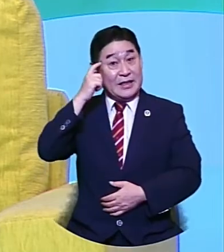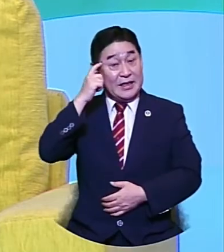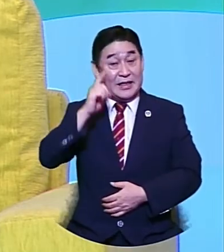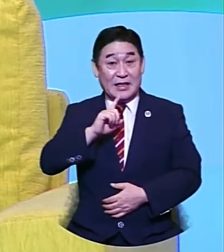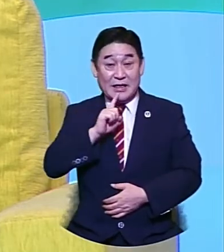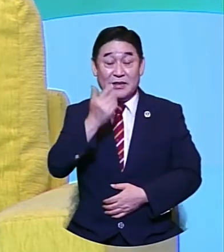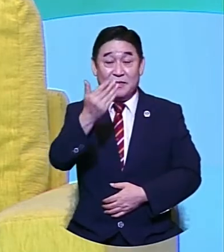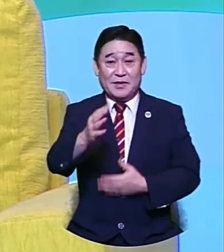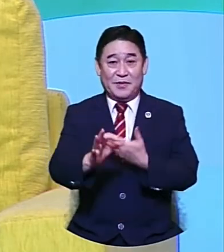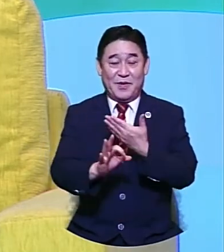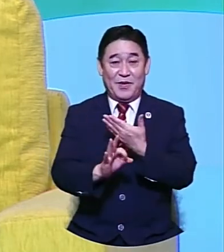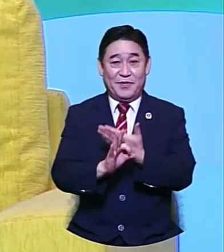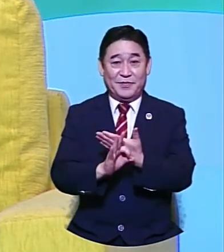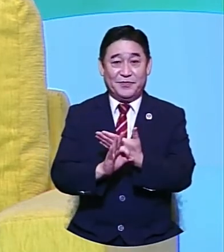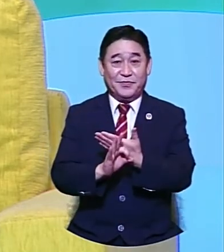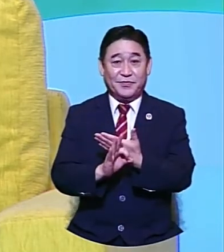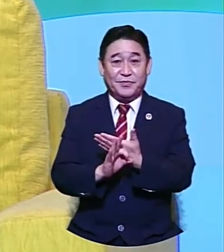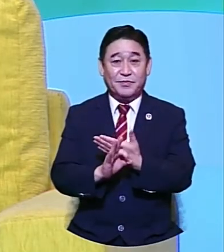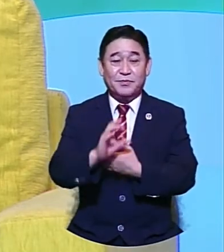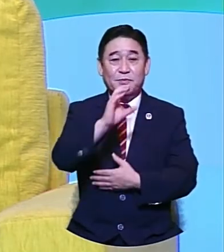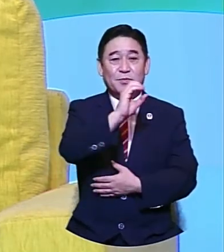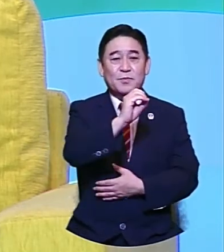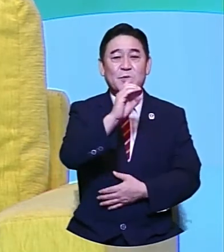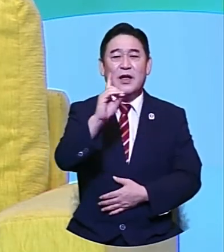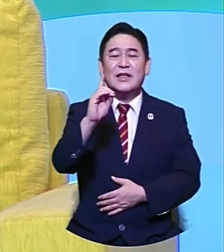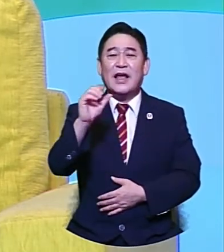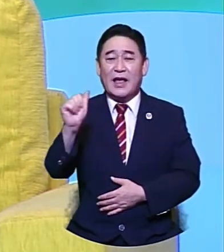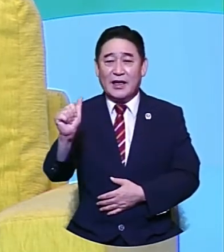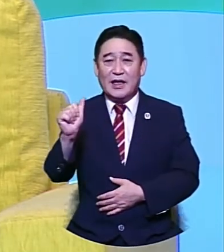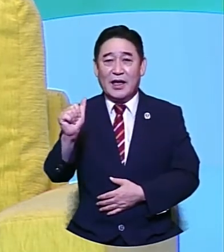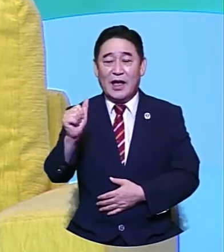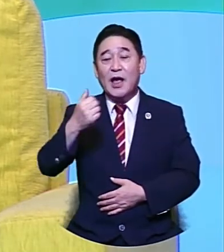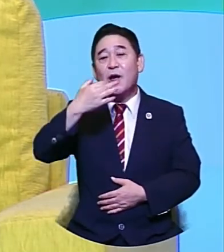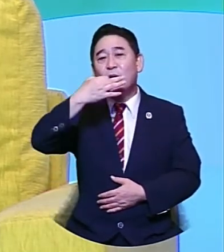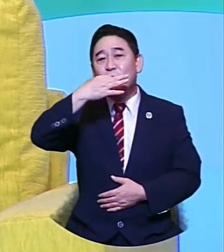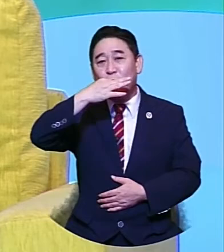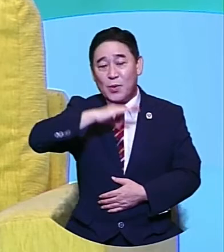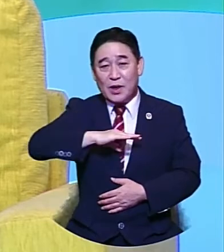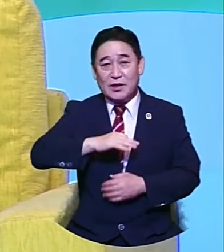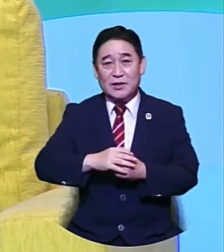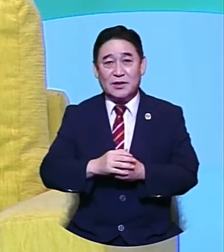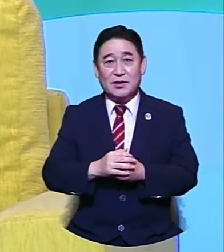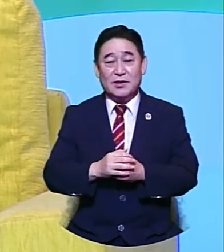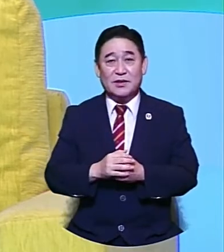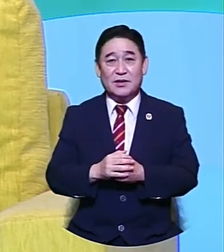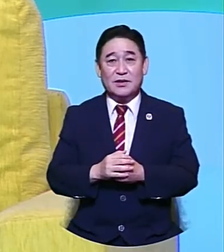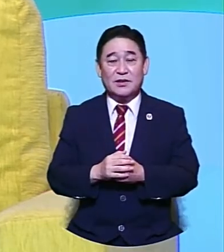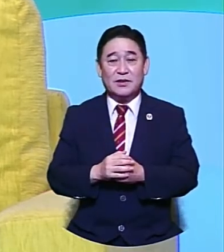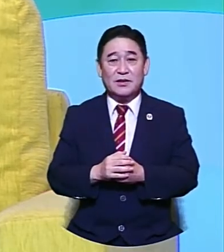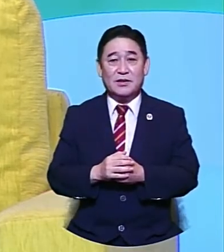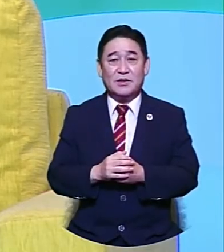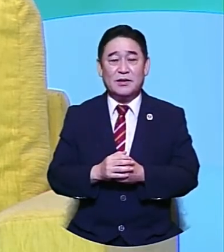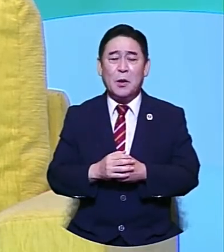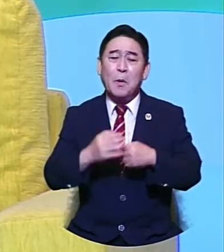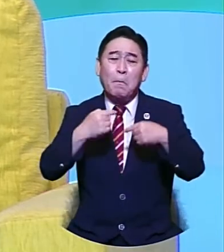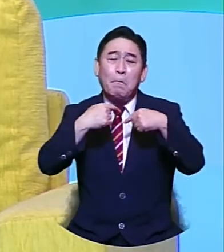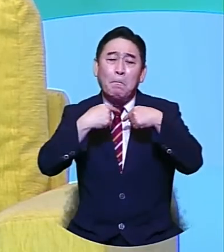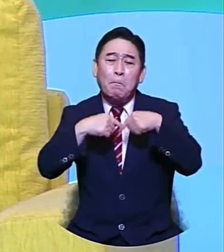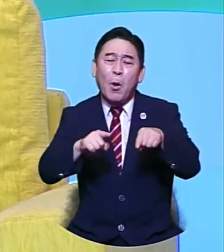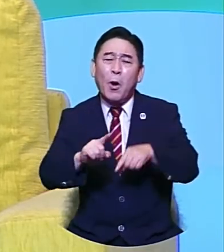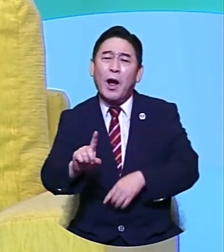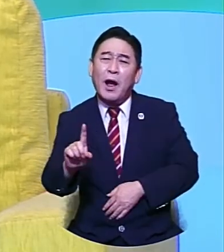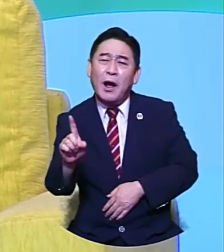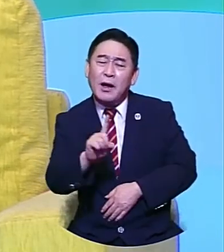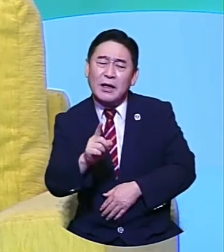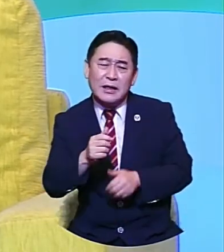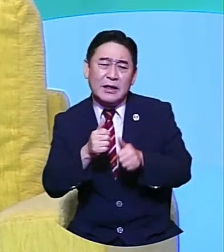the ODA effectiveness, it depends on the evaluation, how to evaluate. In a